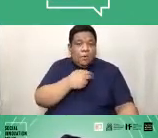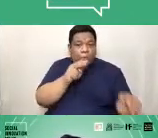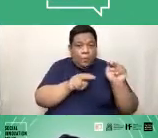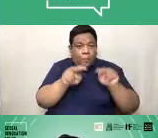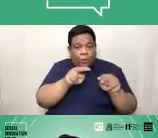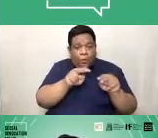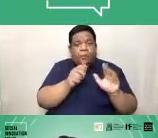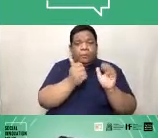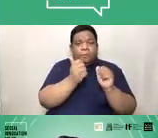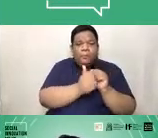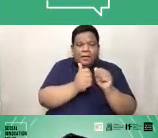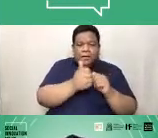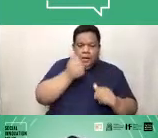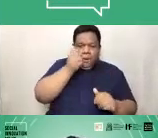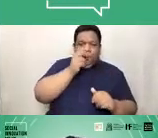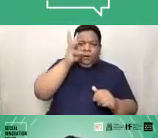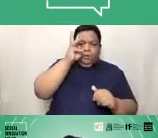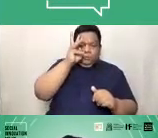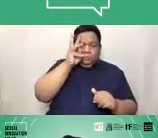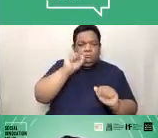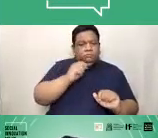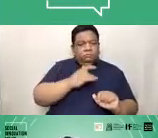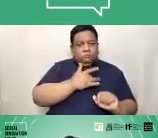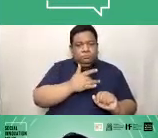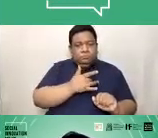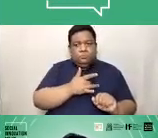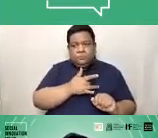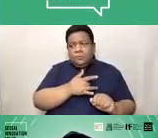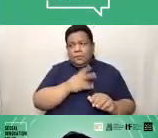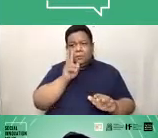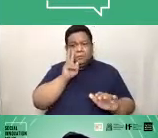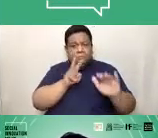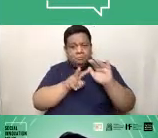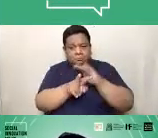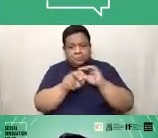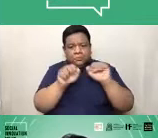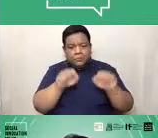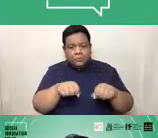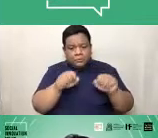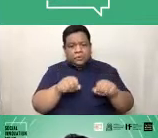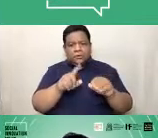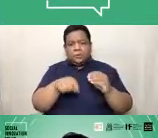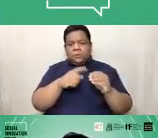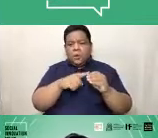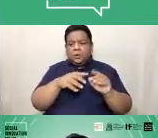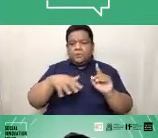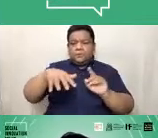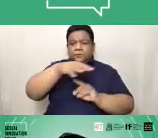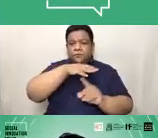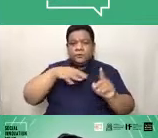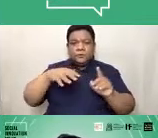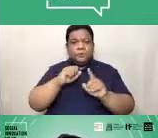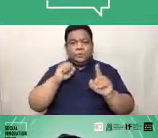aware or they can sense or they can perceive in some way their environment, their state, or